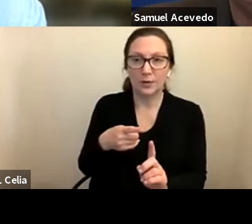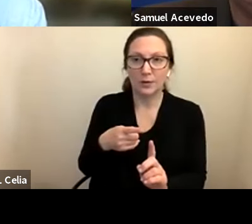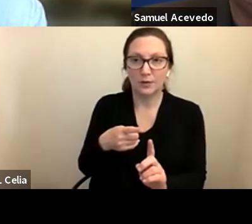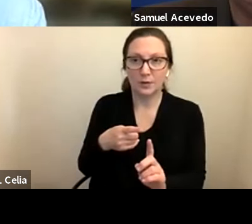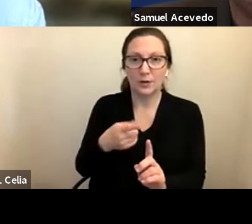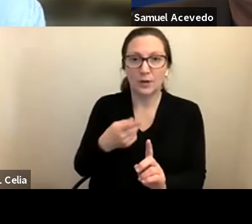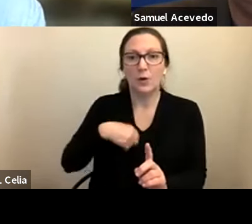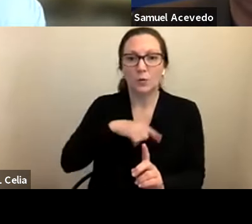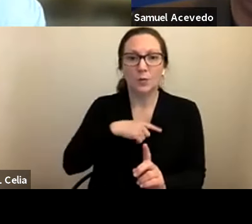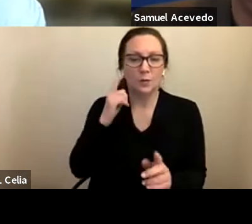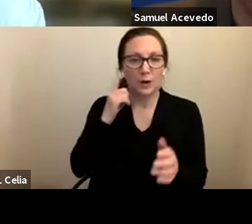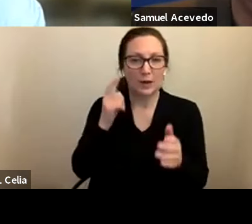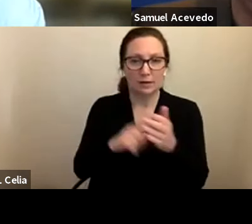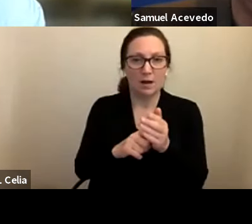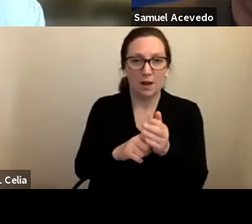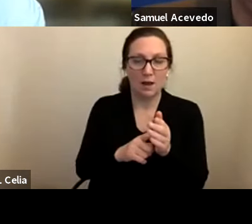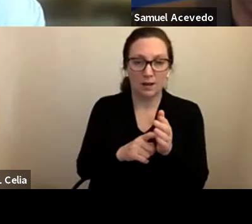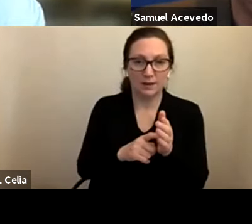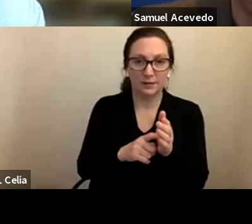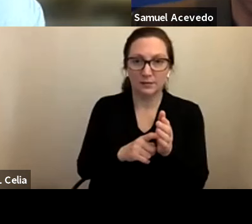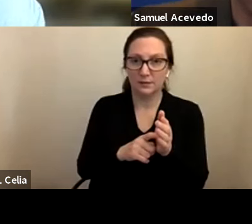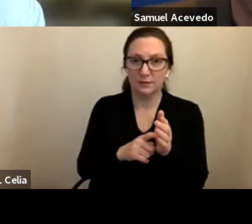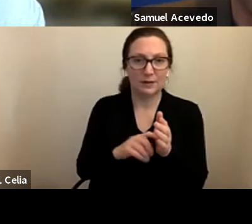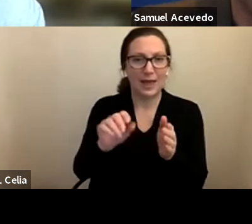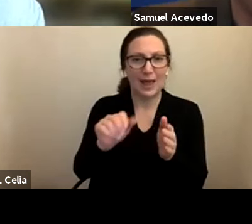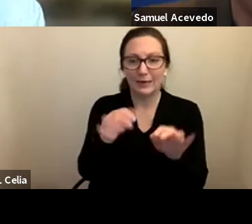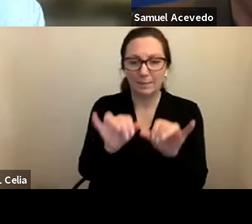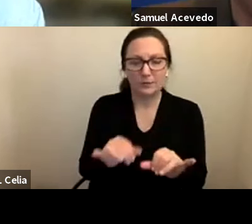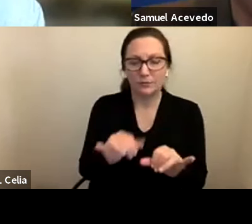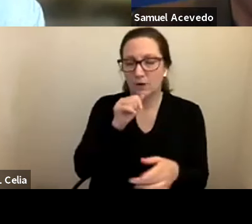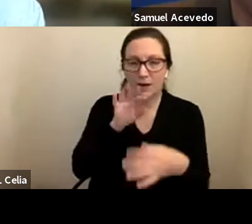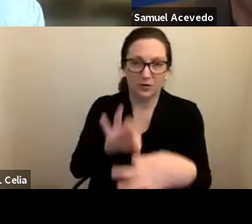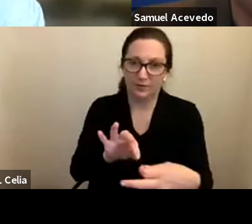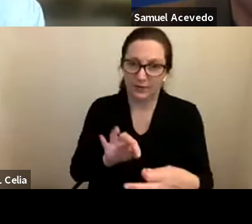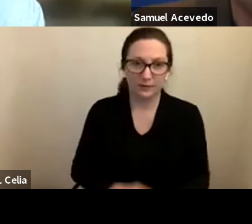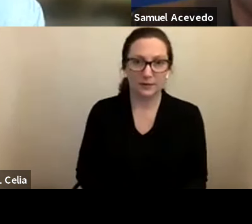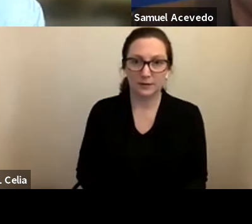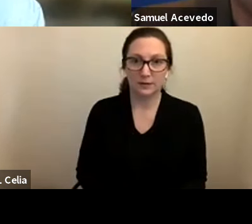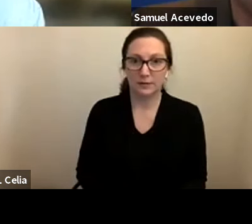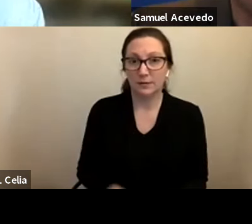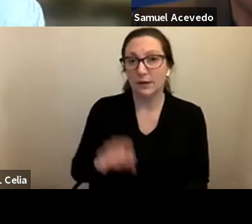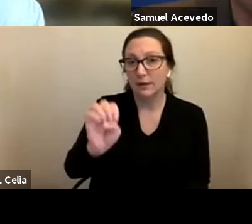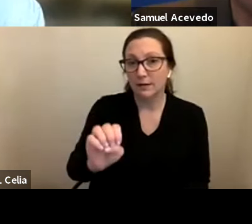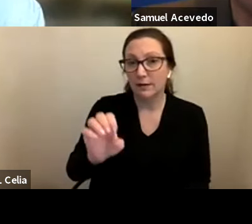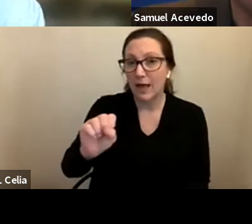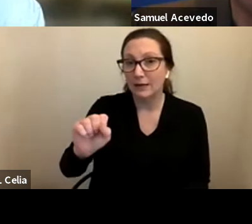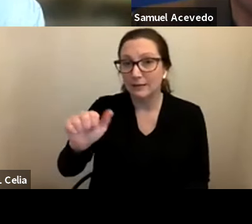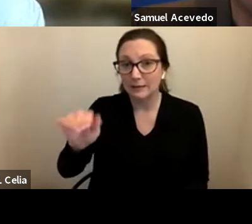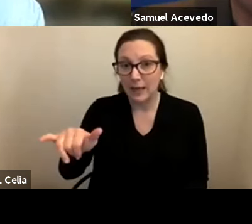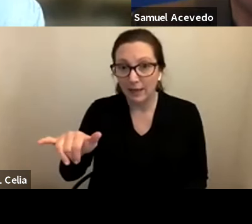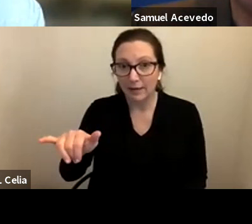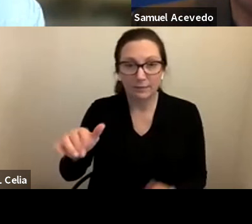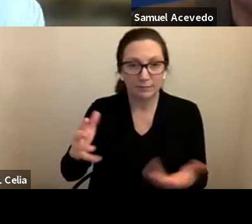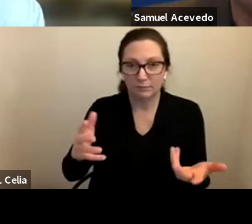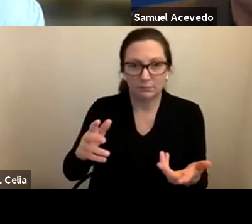recognizing the inconsistencies of any measure. An essay, for example, has